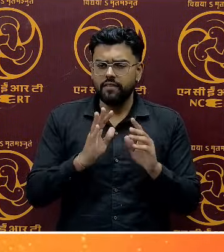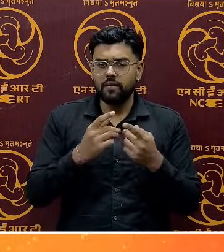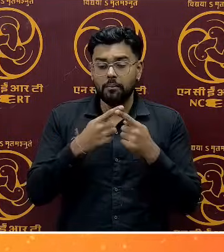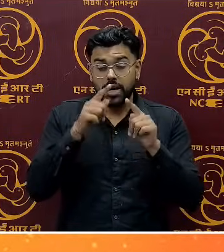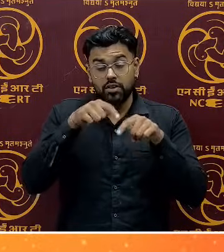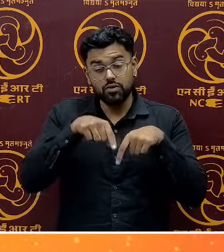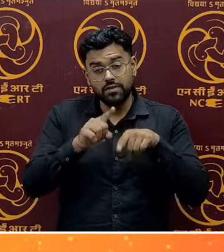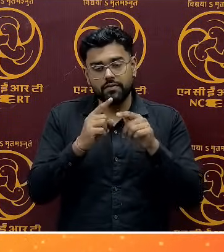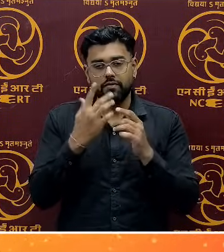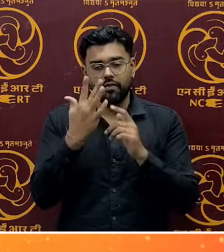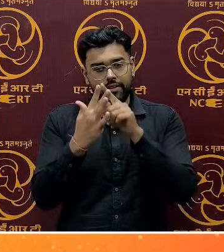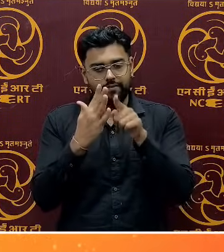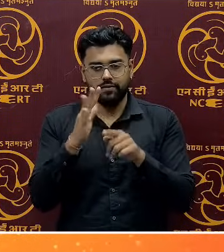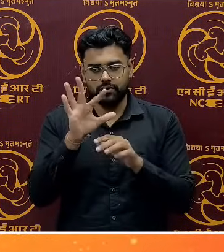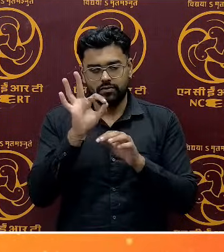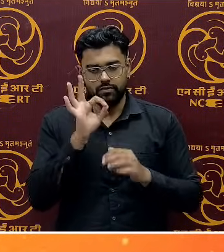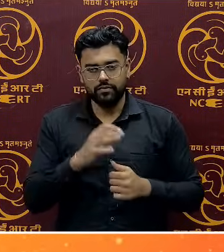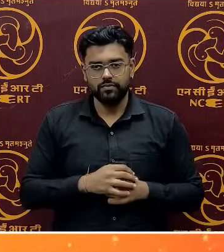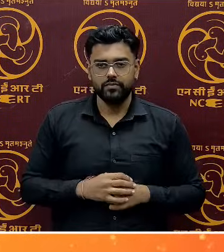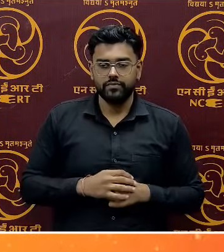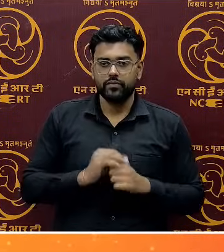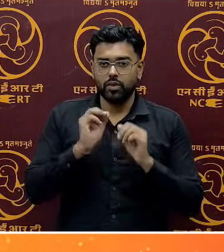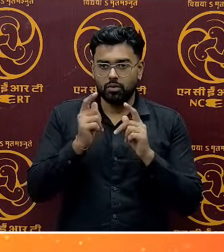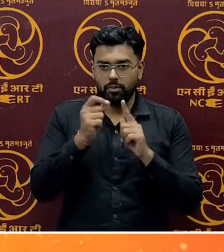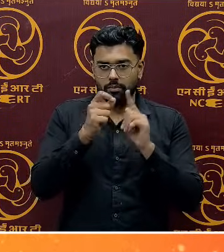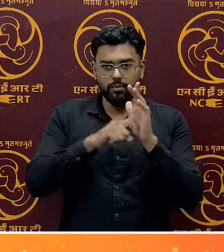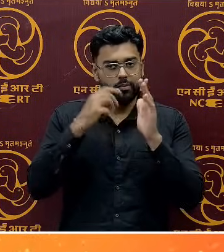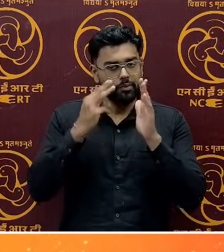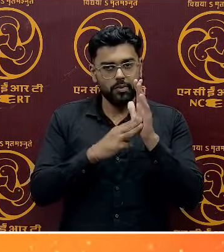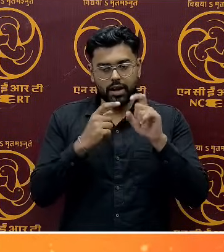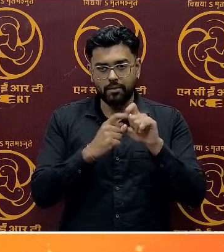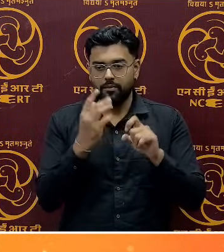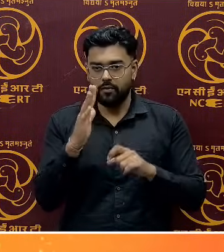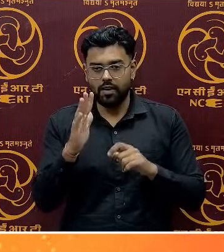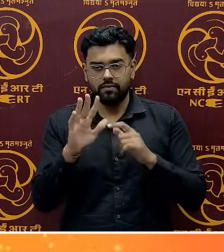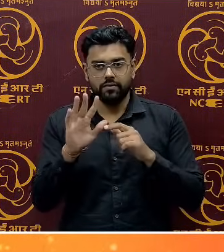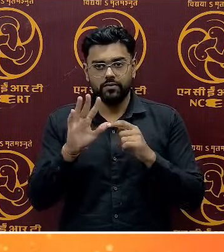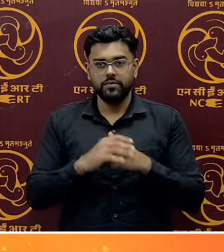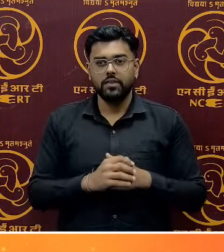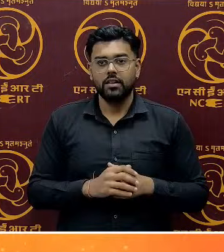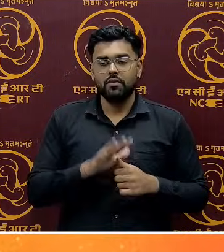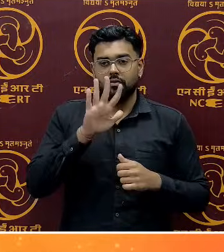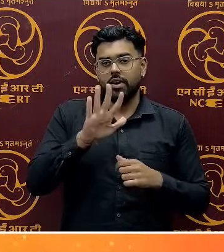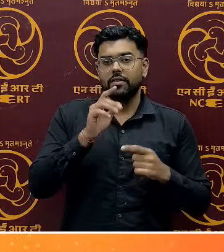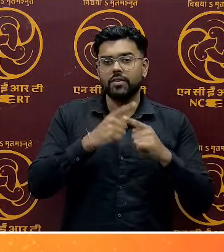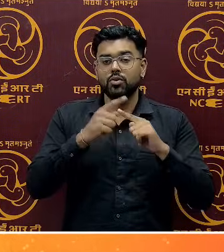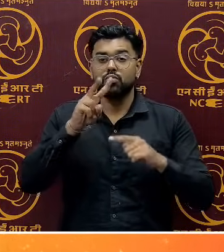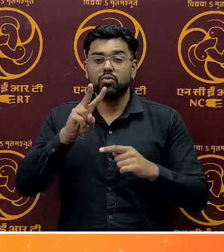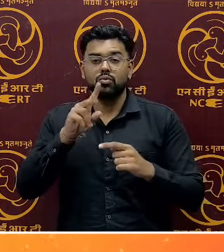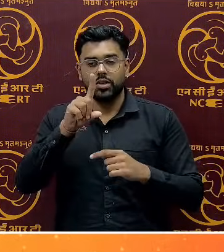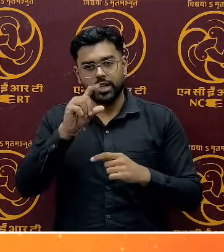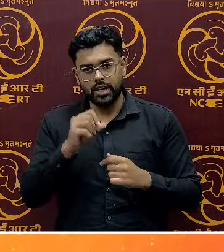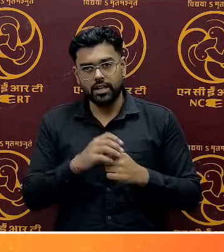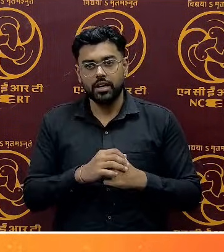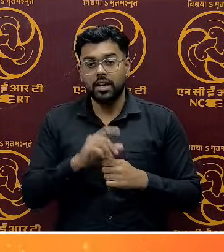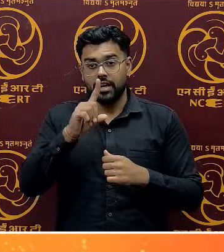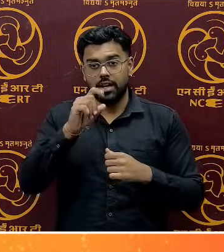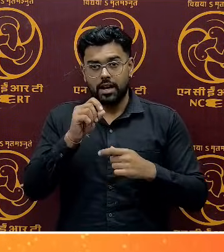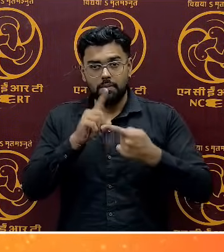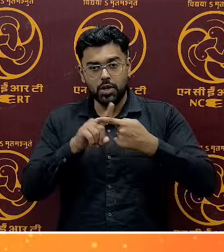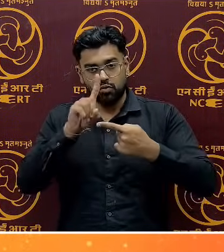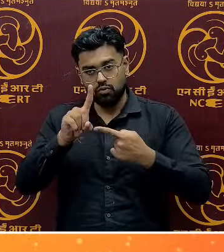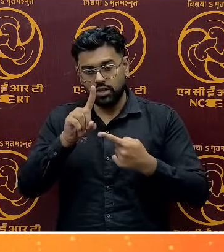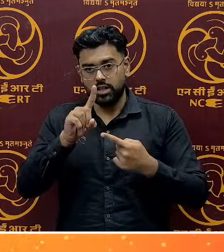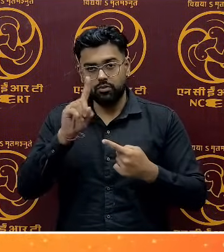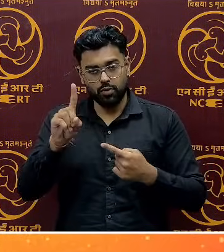you are supposed to list out. So, for prime numbers 5, let us double it. 2 5s are 10. 10. 10 plus 1 gives me 11.